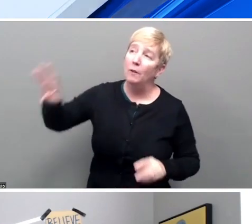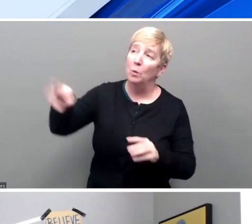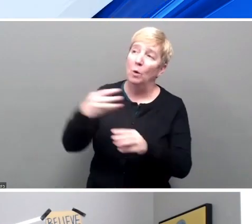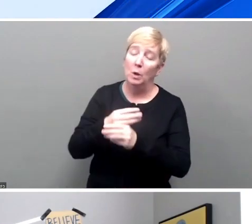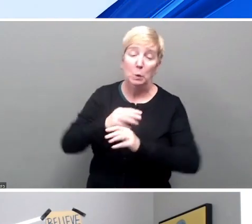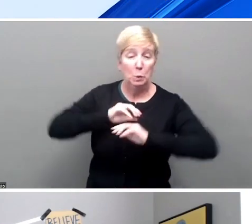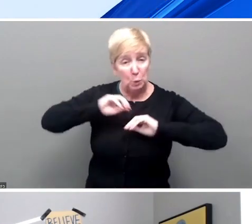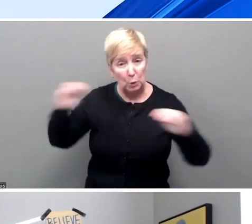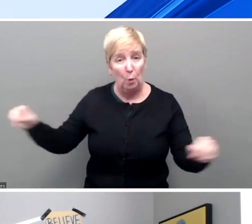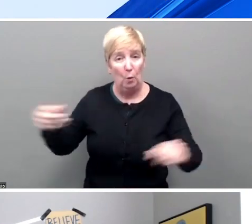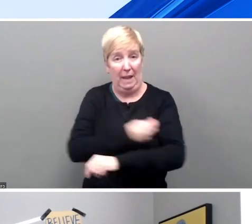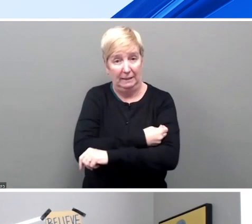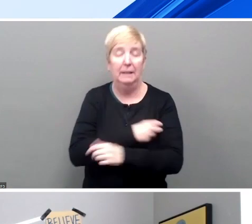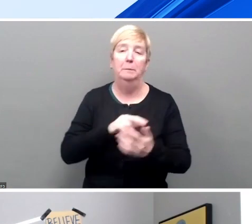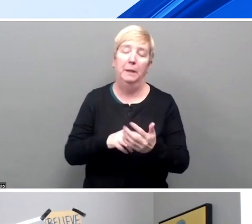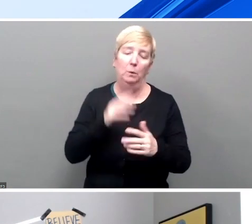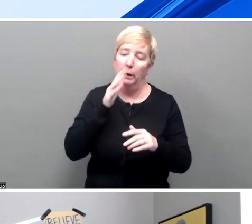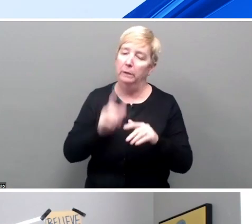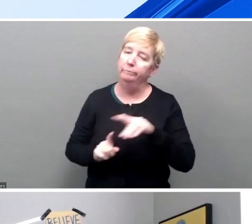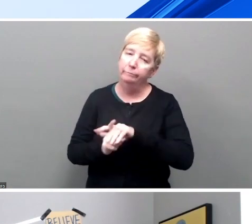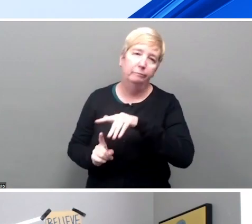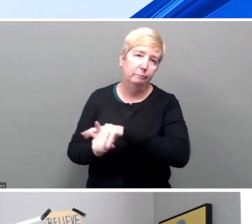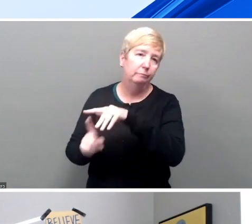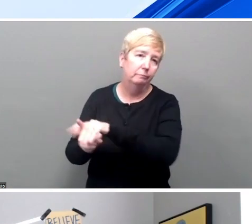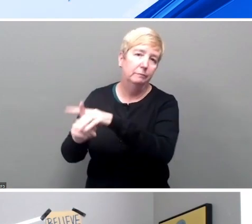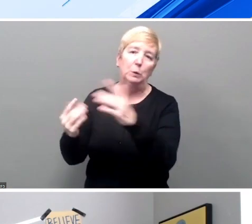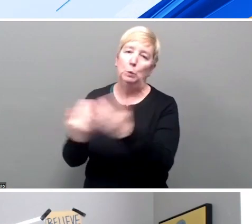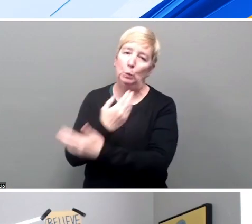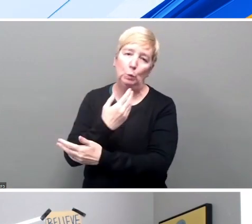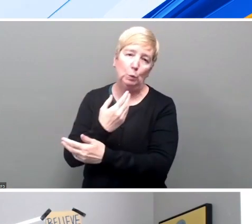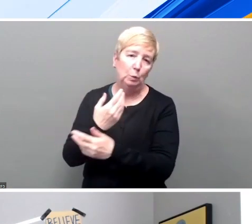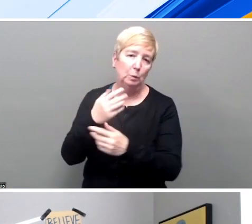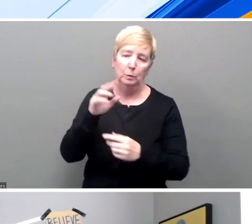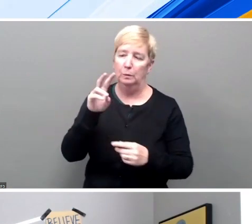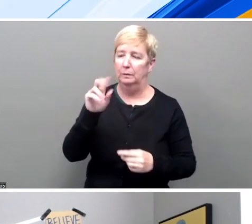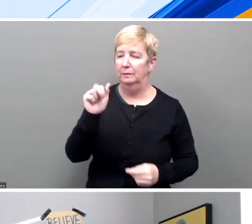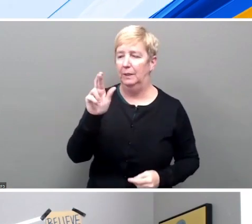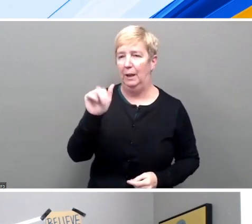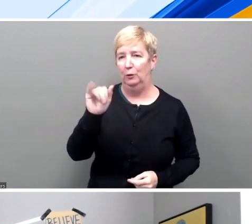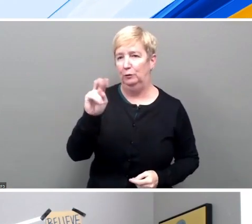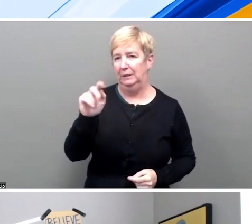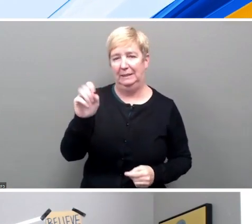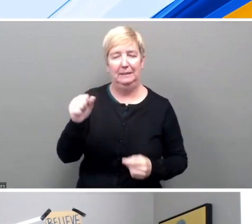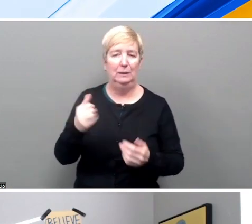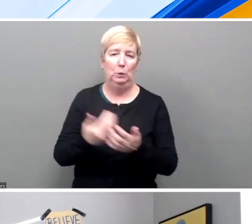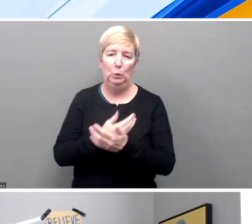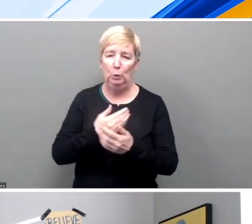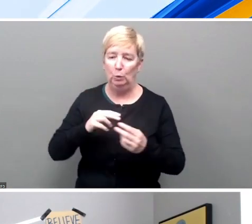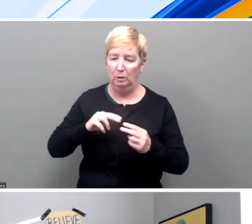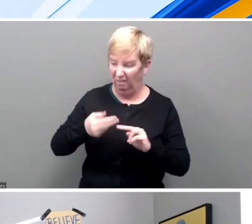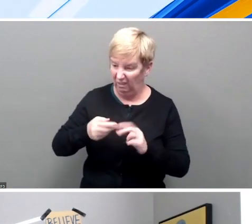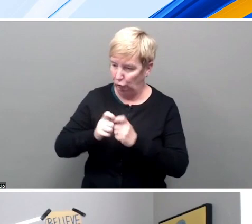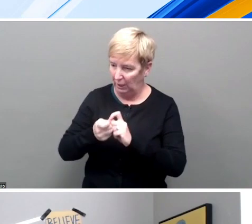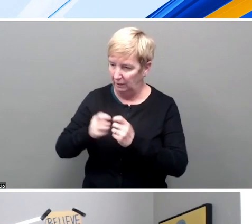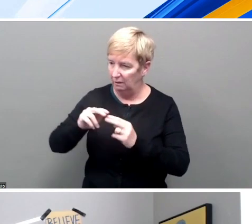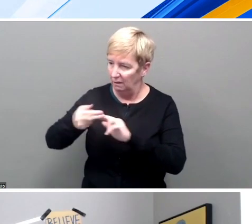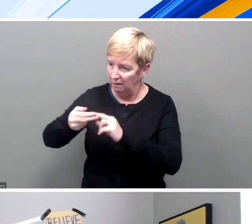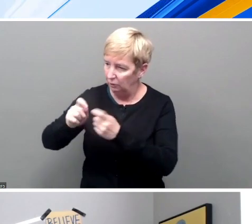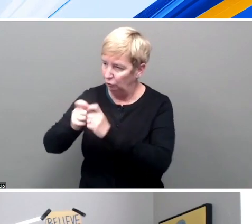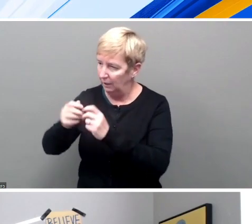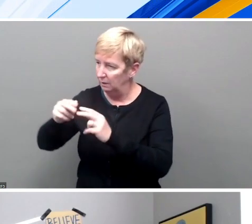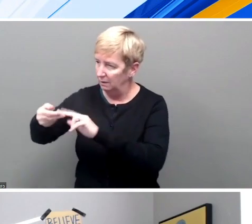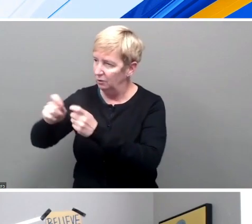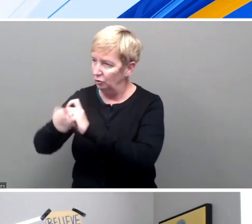new variants emerge. And so as new variants emerge, these are the wild